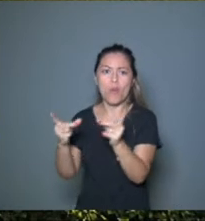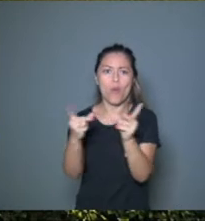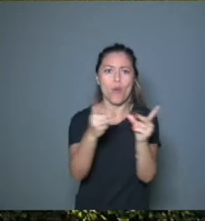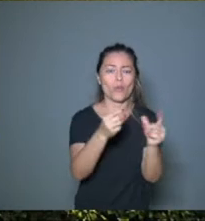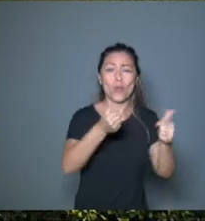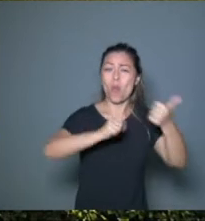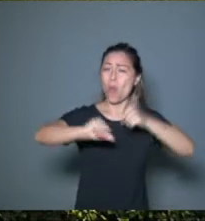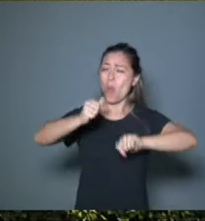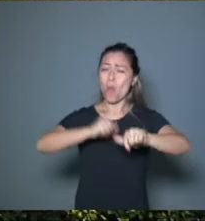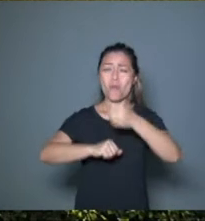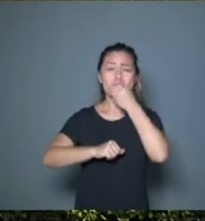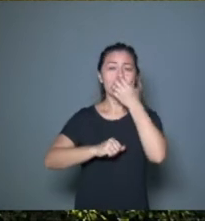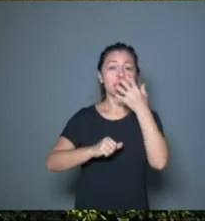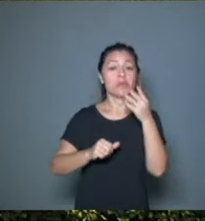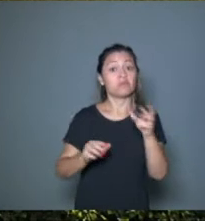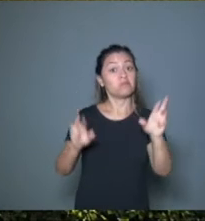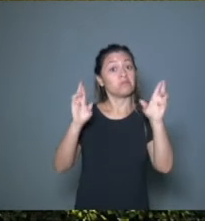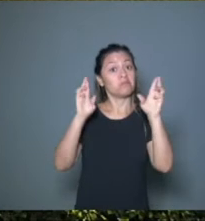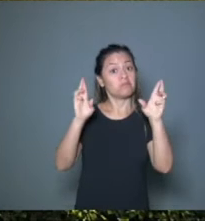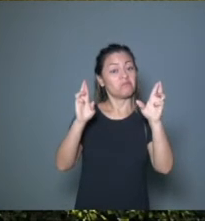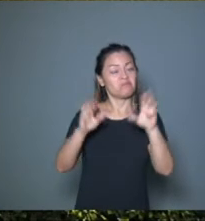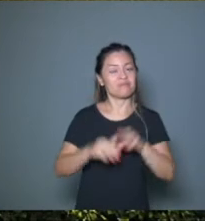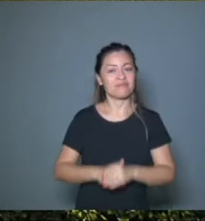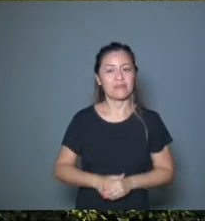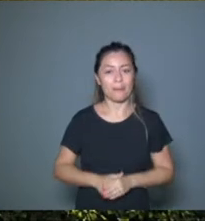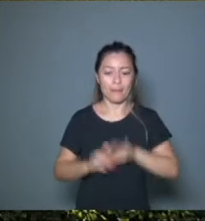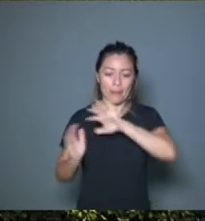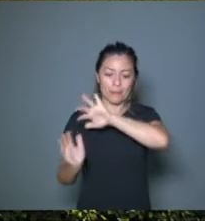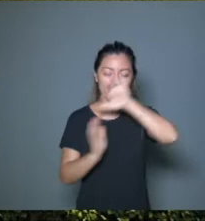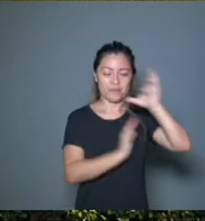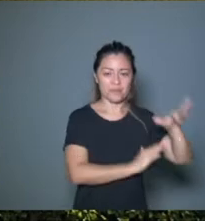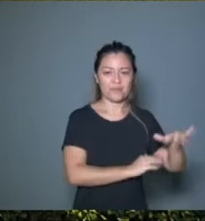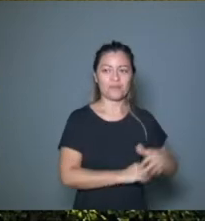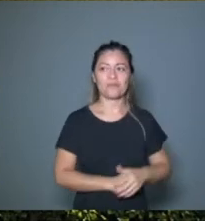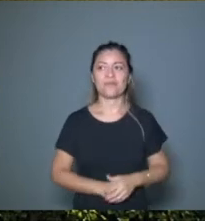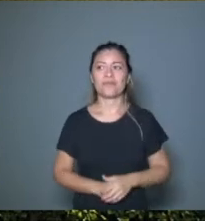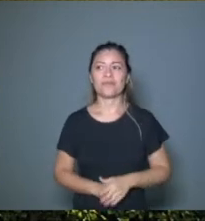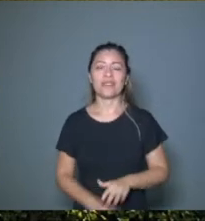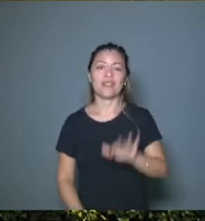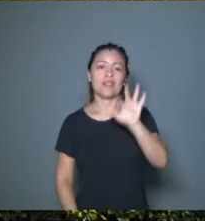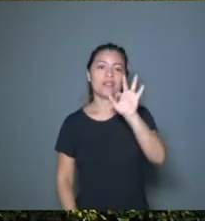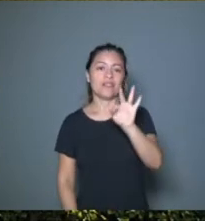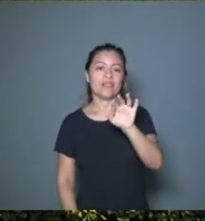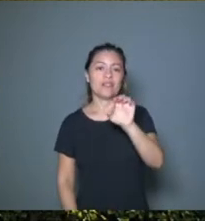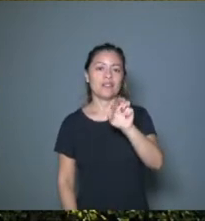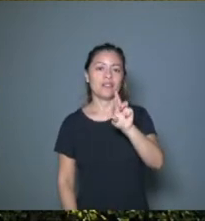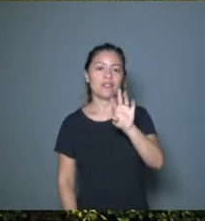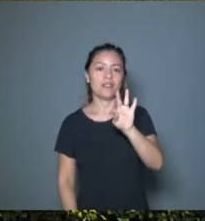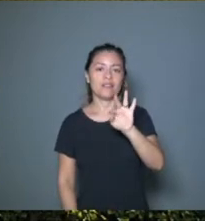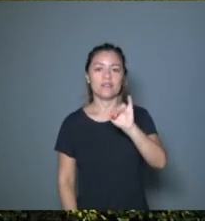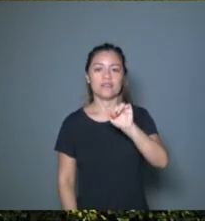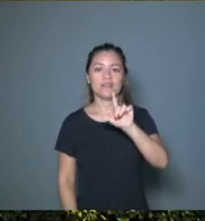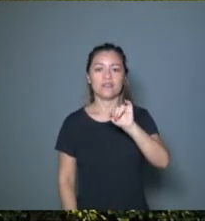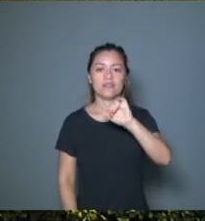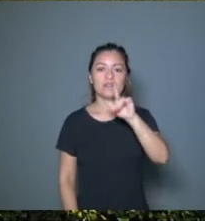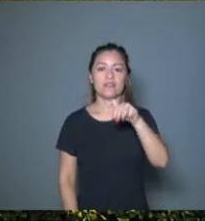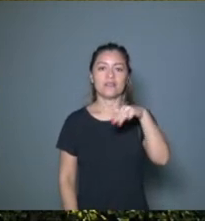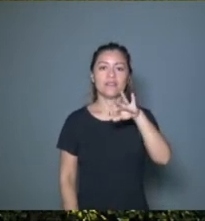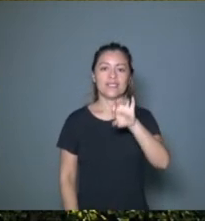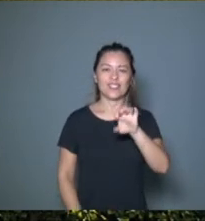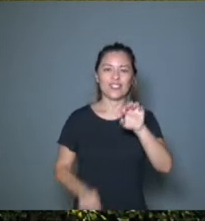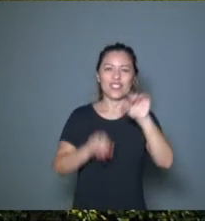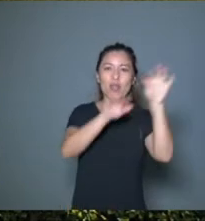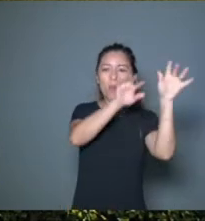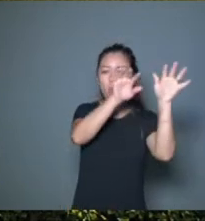cotton with very high yield and quality. Fertilizers. Well, fertilizers is the big